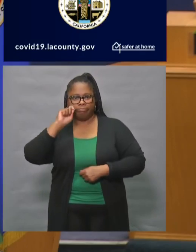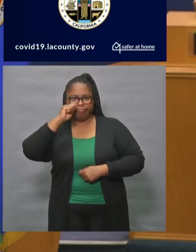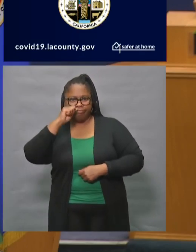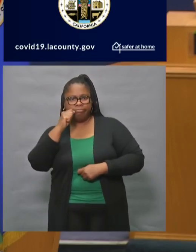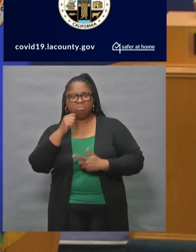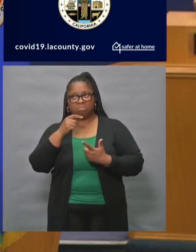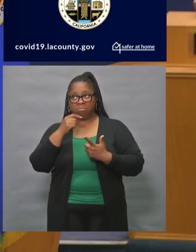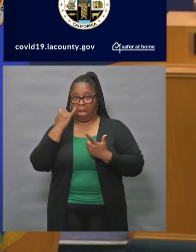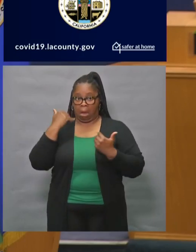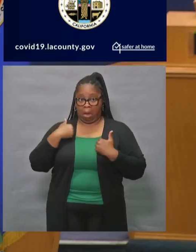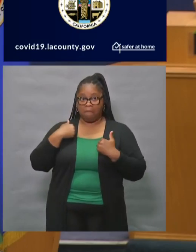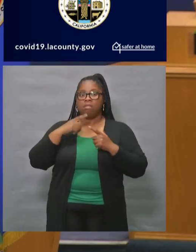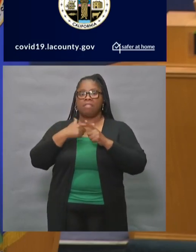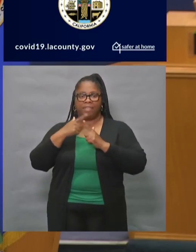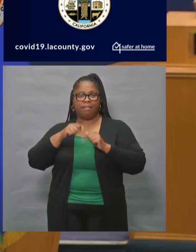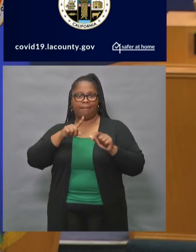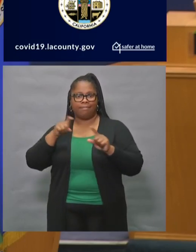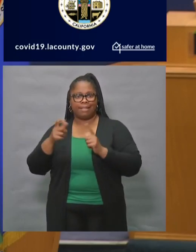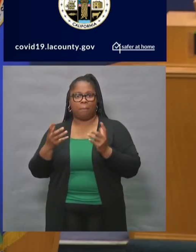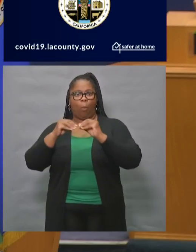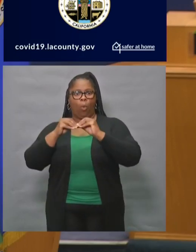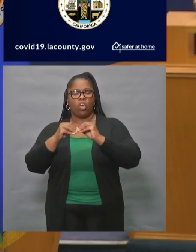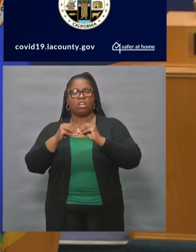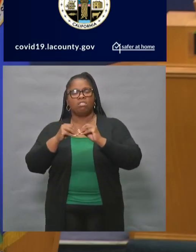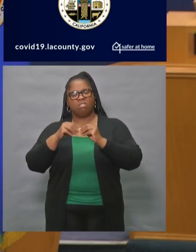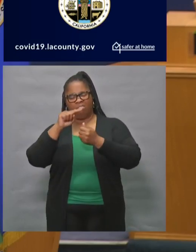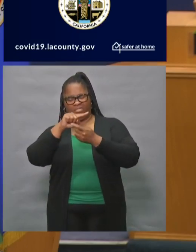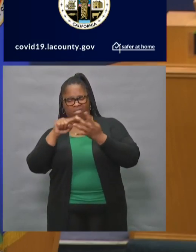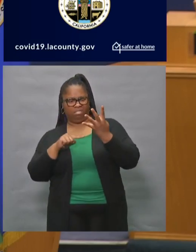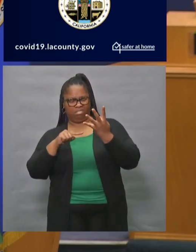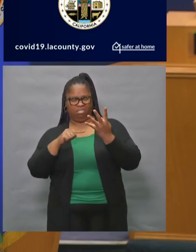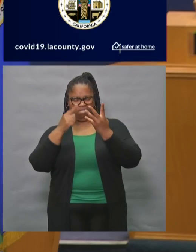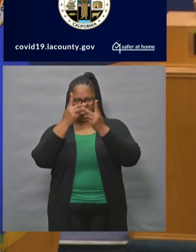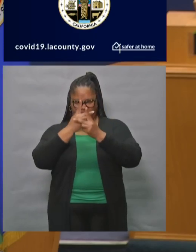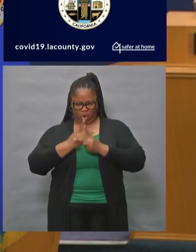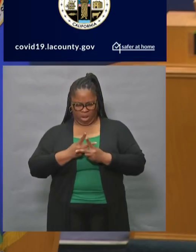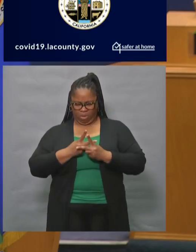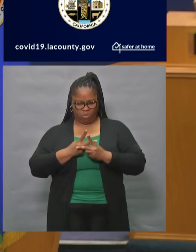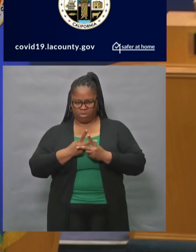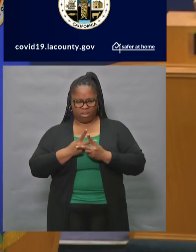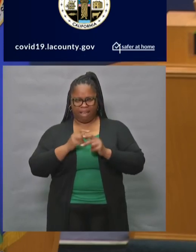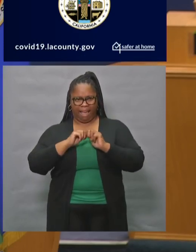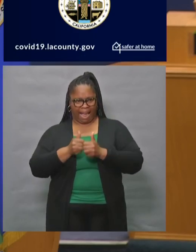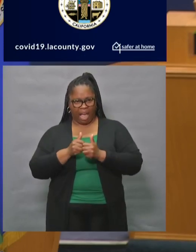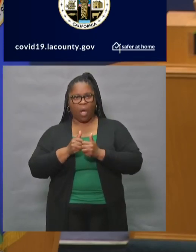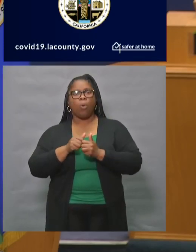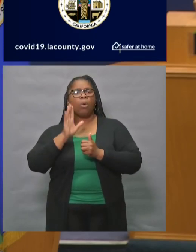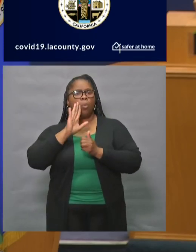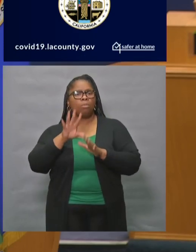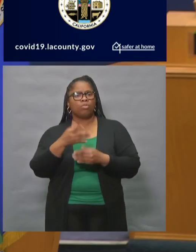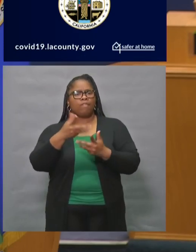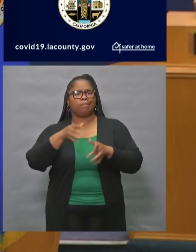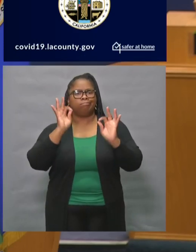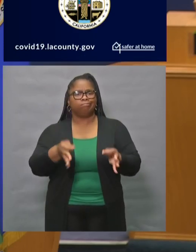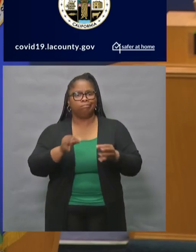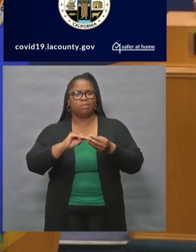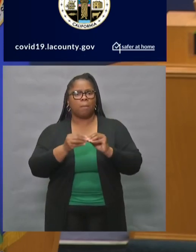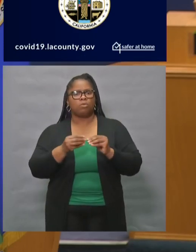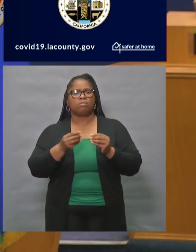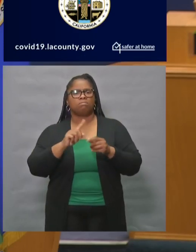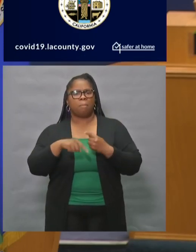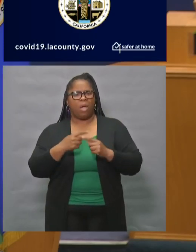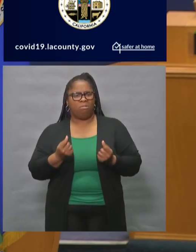them. So we're taking all of these different factors, and then we'll be putting forward, as I've mentioned, some concrete numbers about what's the volume of